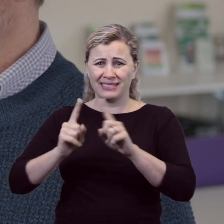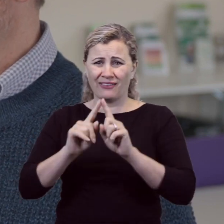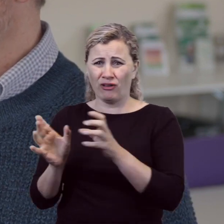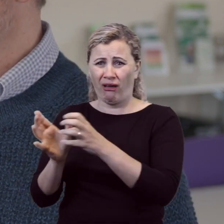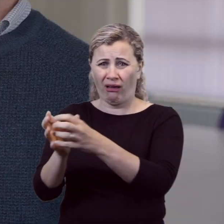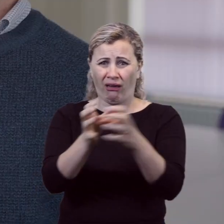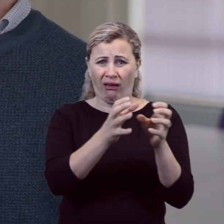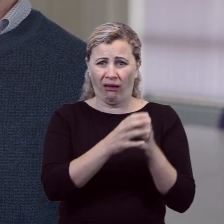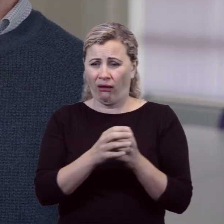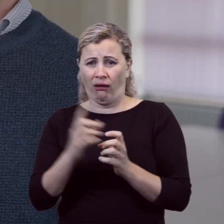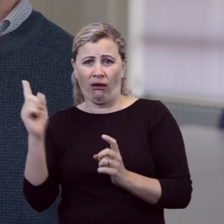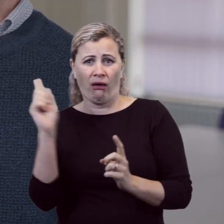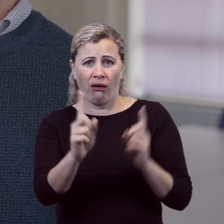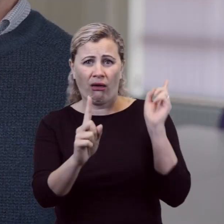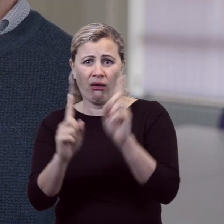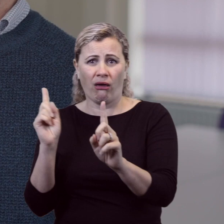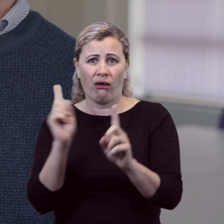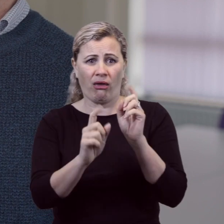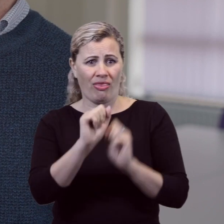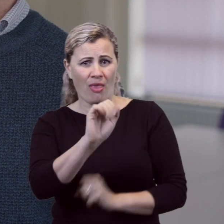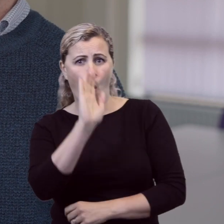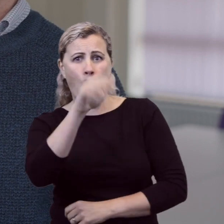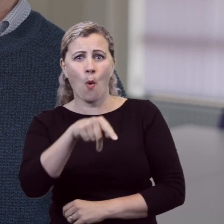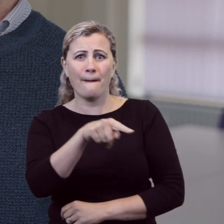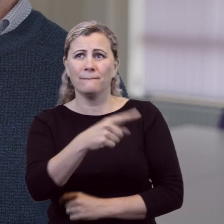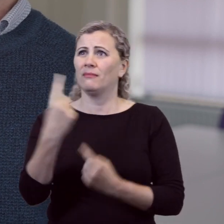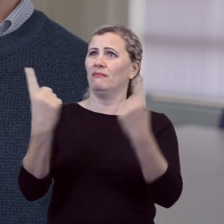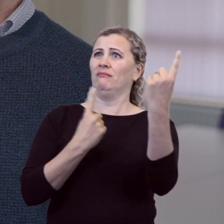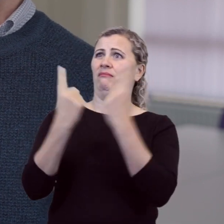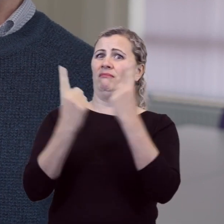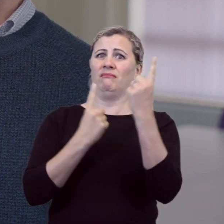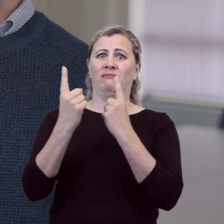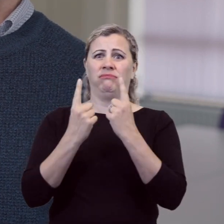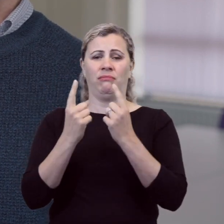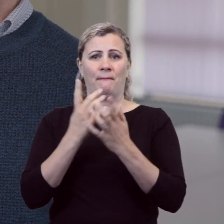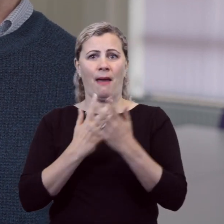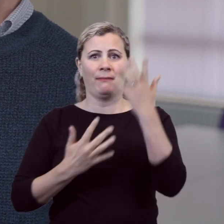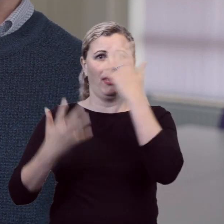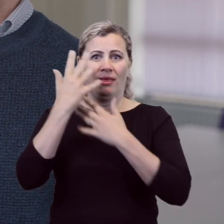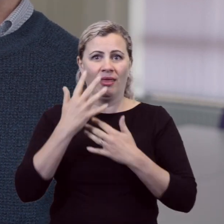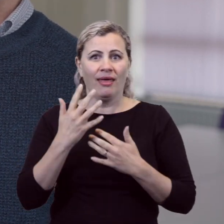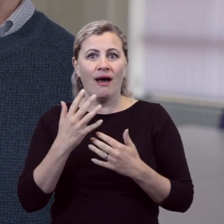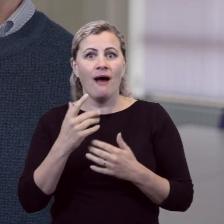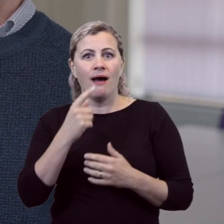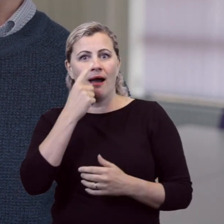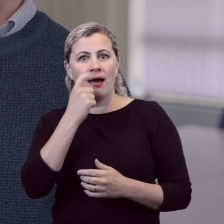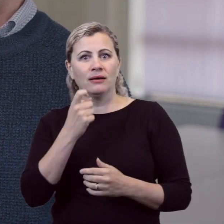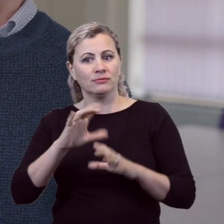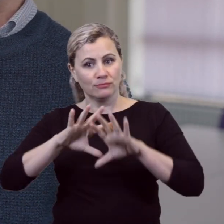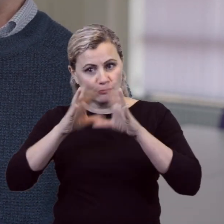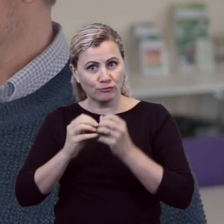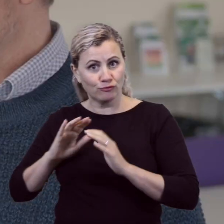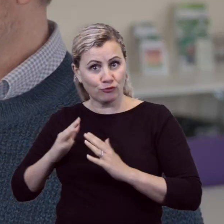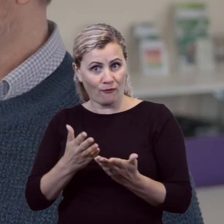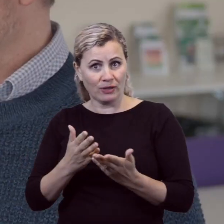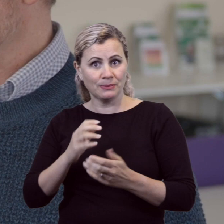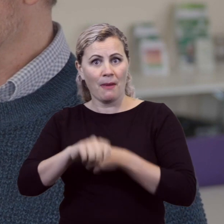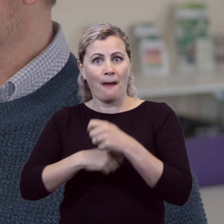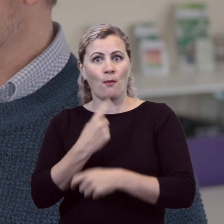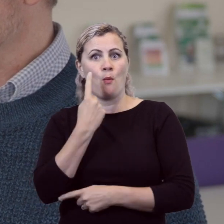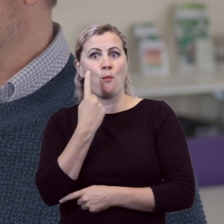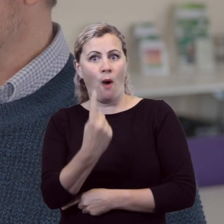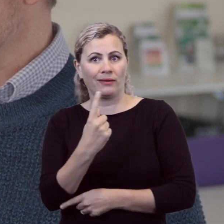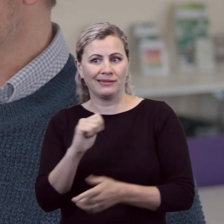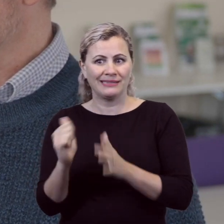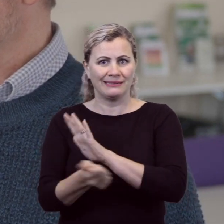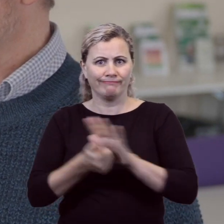members of staff from the 5 different organisations going into that person's house and interacting with them at different times. And with this